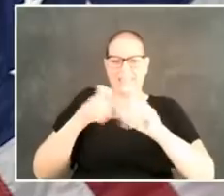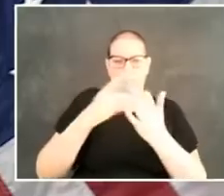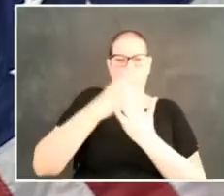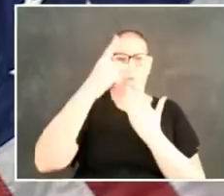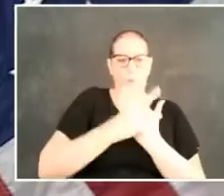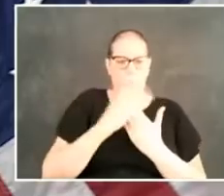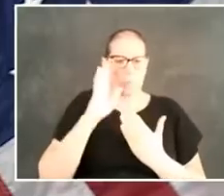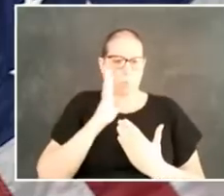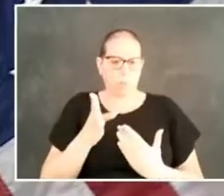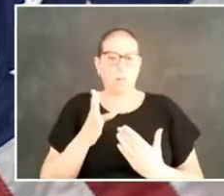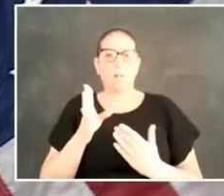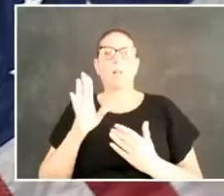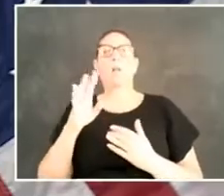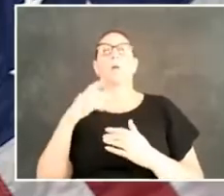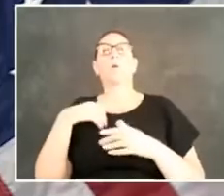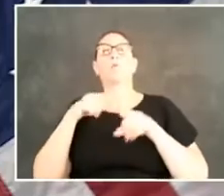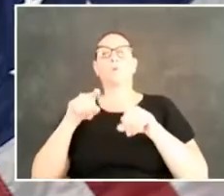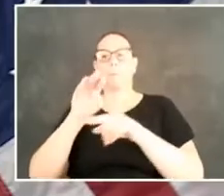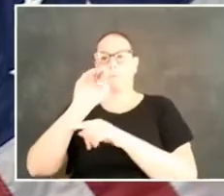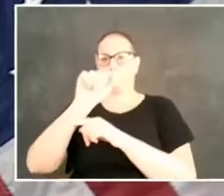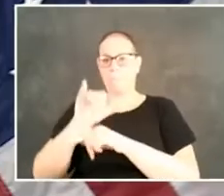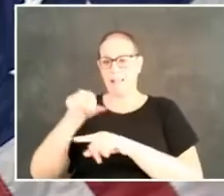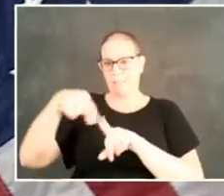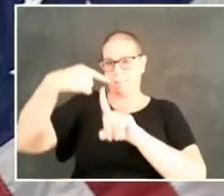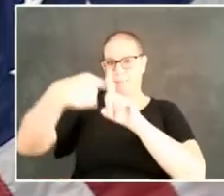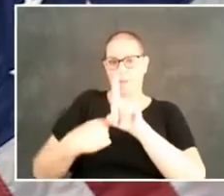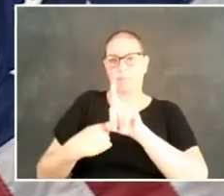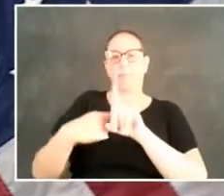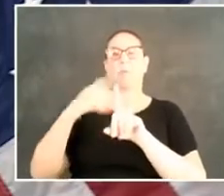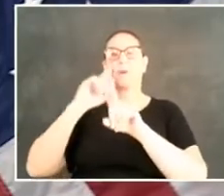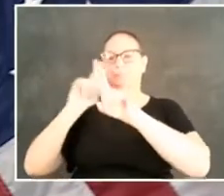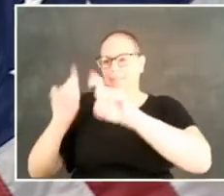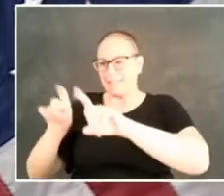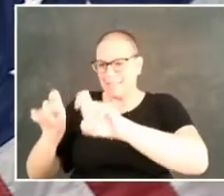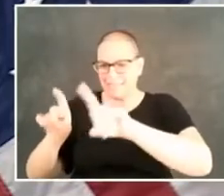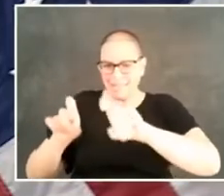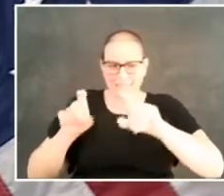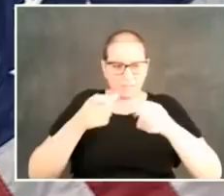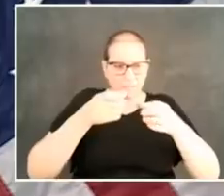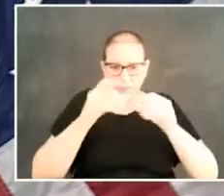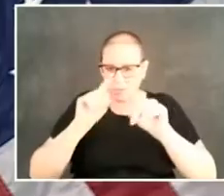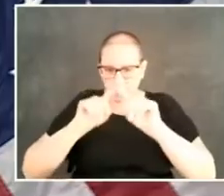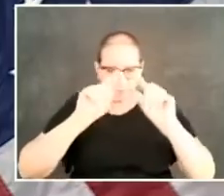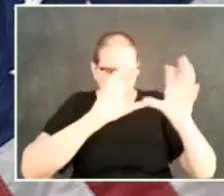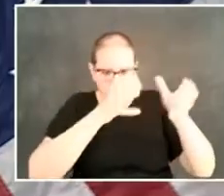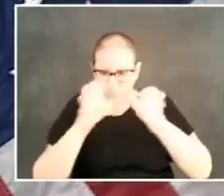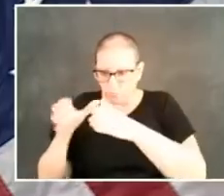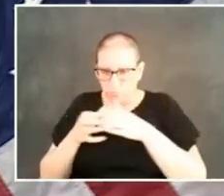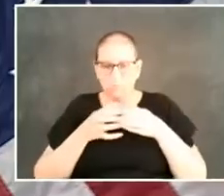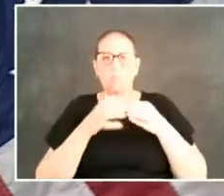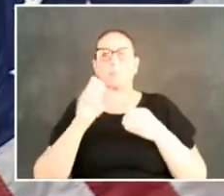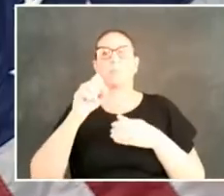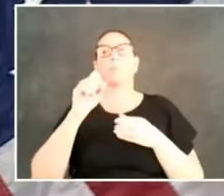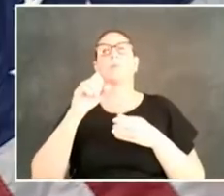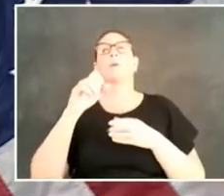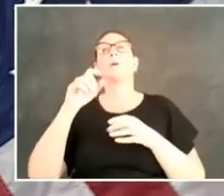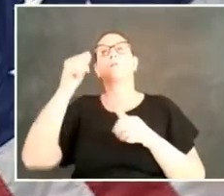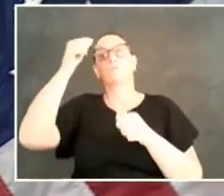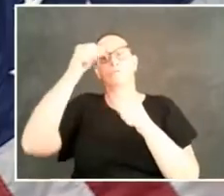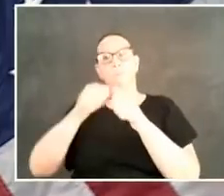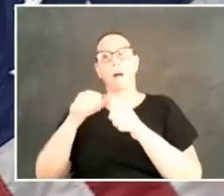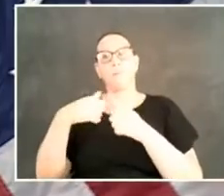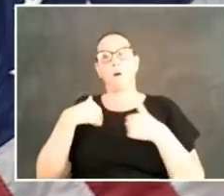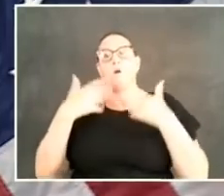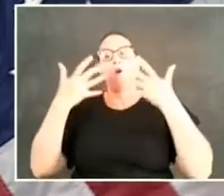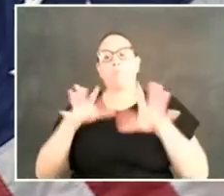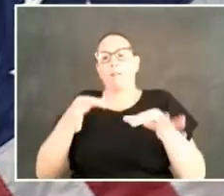test and trace strategy. The way to beat back this disease further is